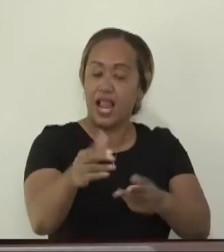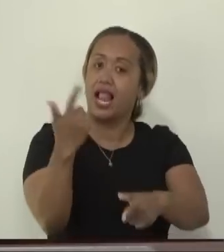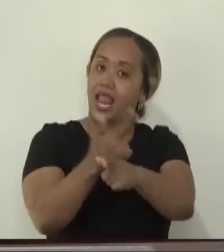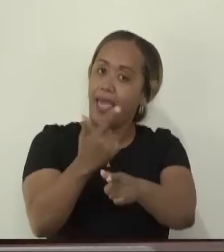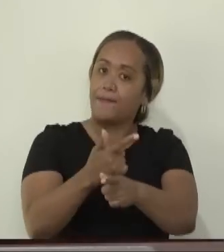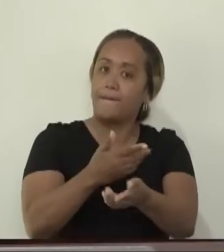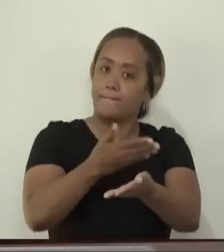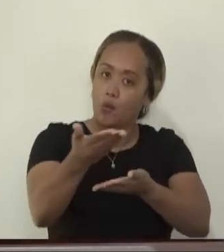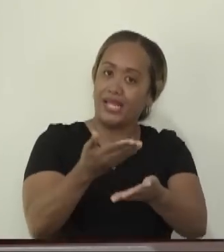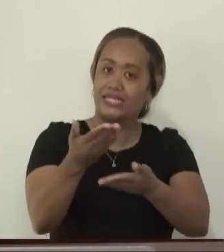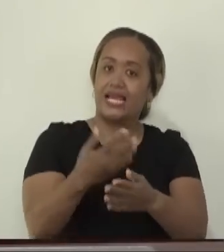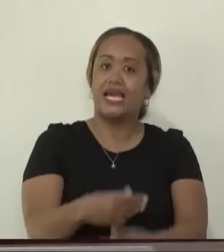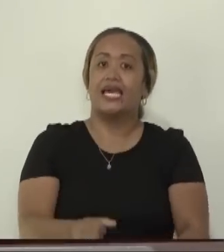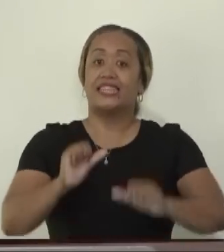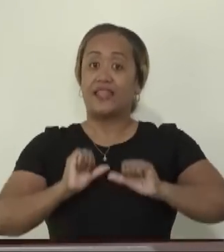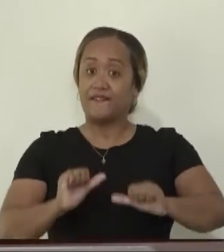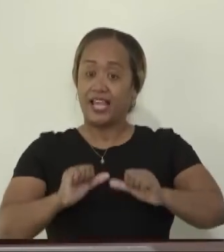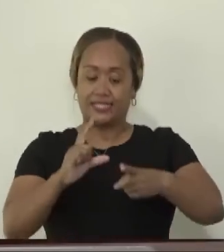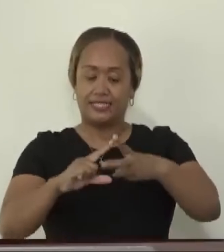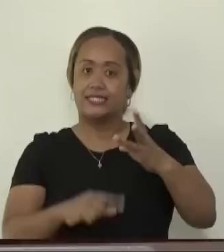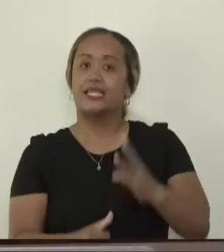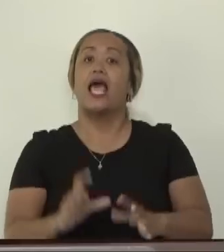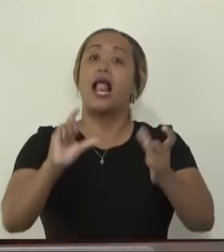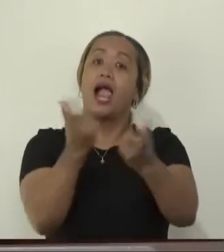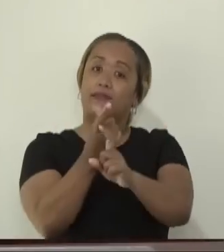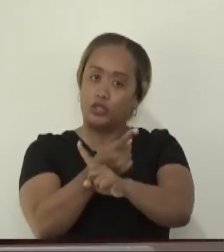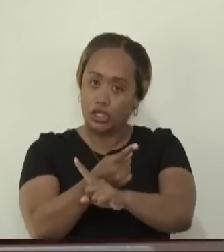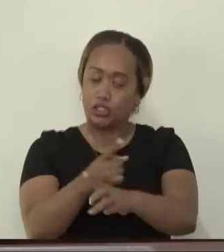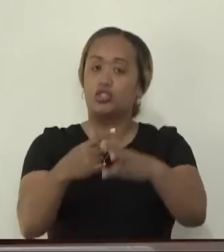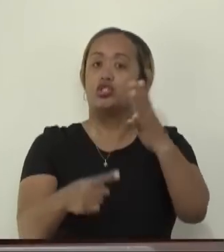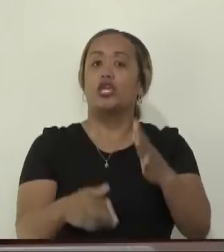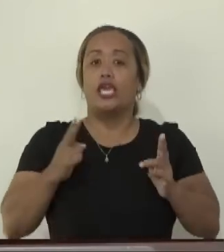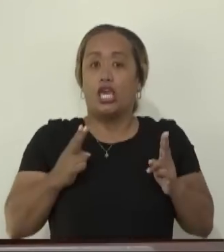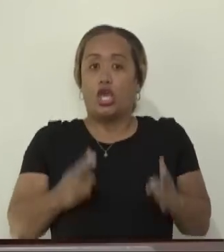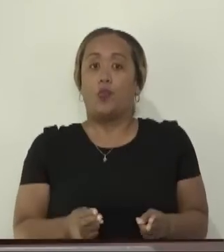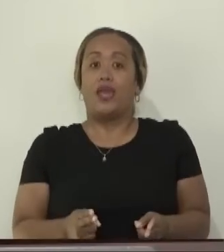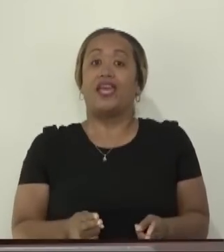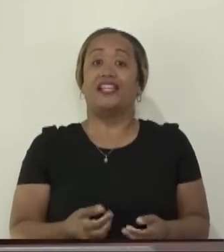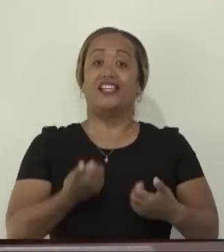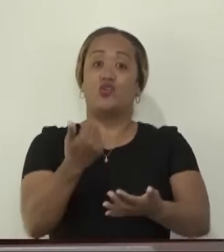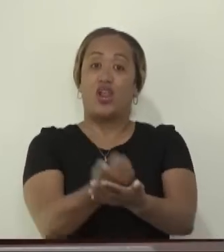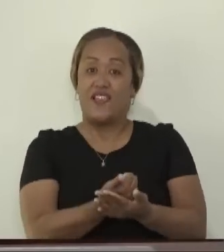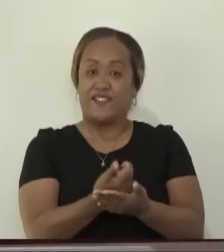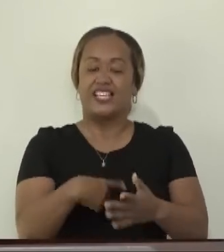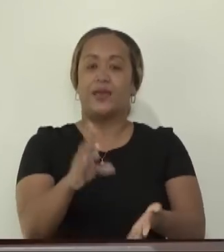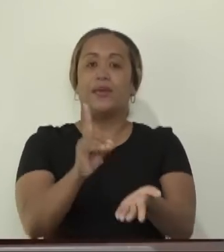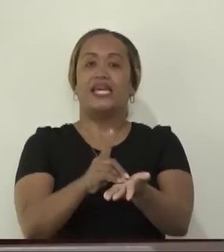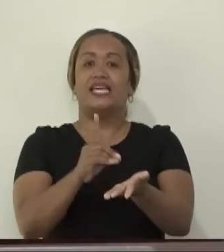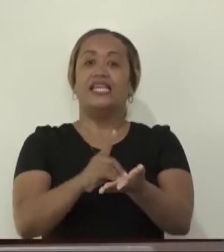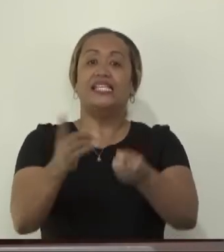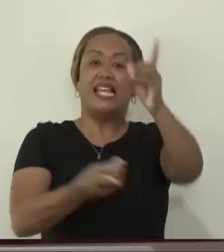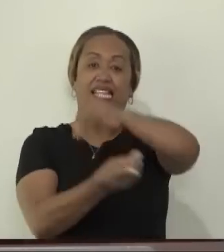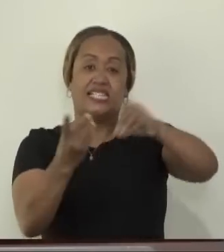mobility, defense, climate change, humanitarian relief, and disaster response.